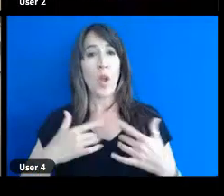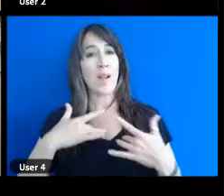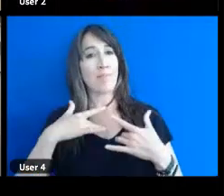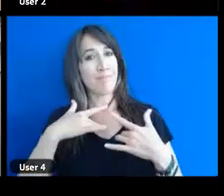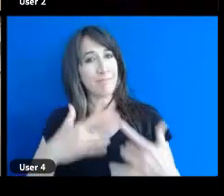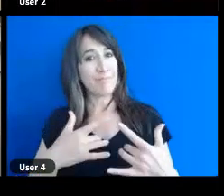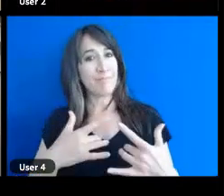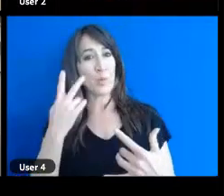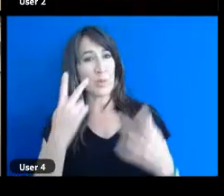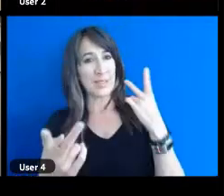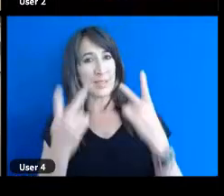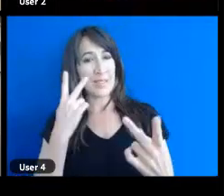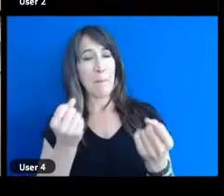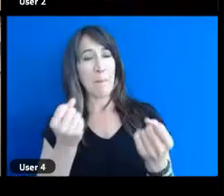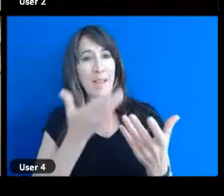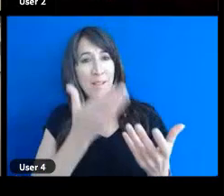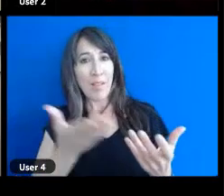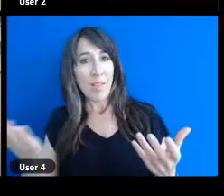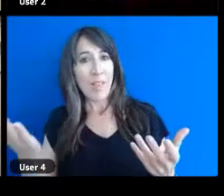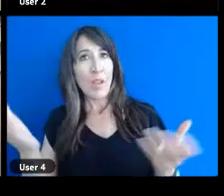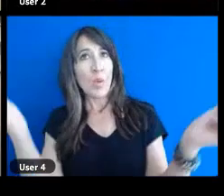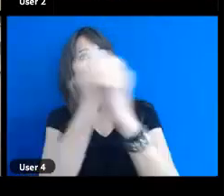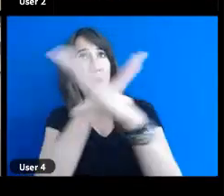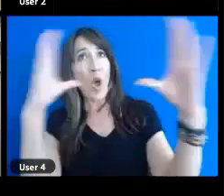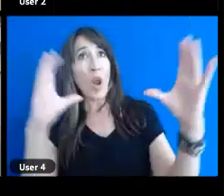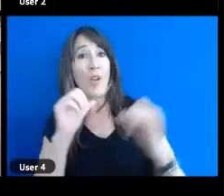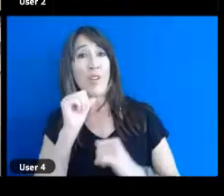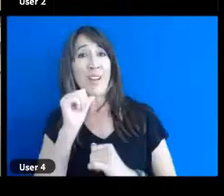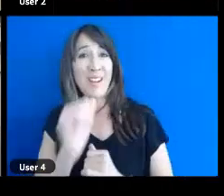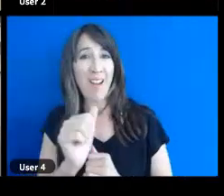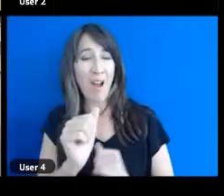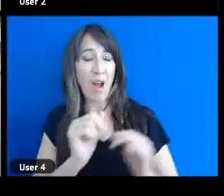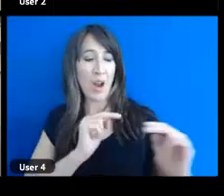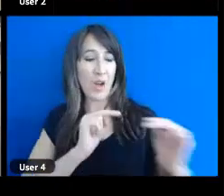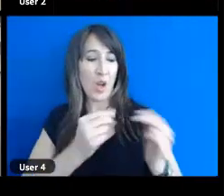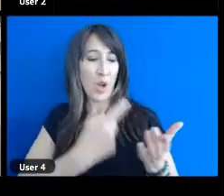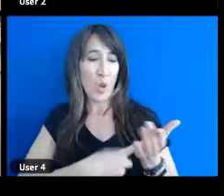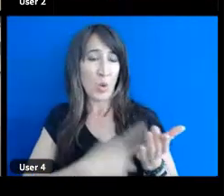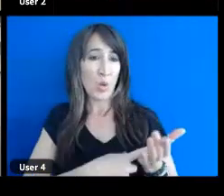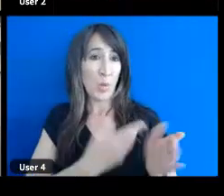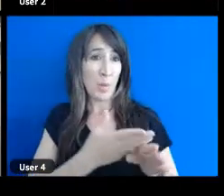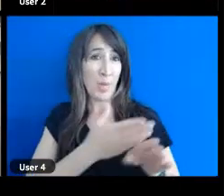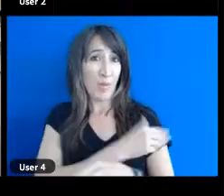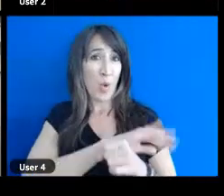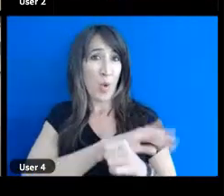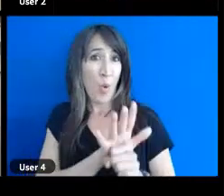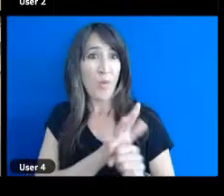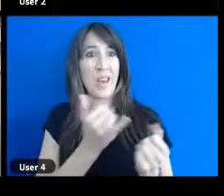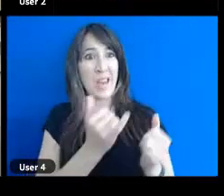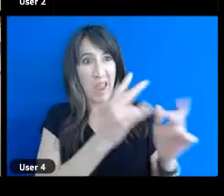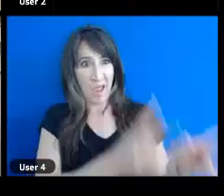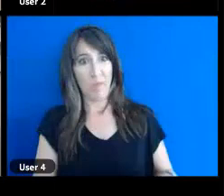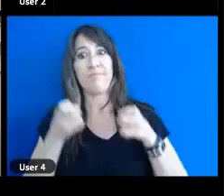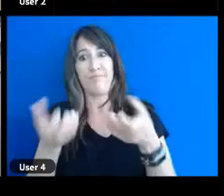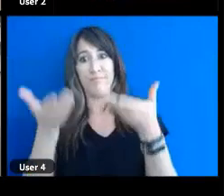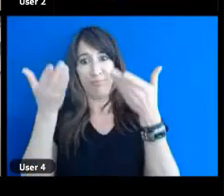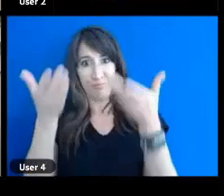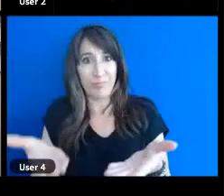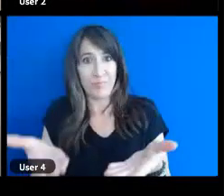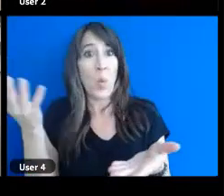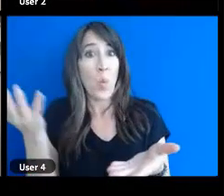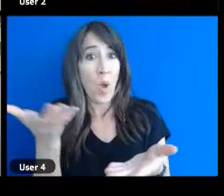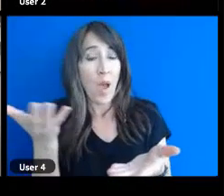you're very likely seeing that many of the things that we thought of as non-negotiables before COVID-19 are really now